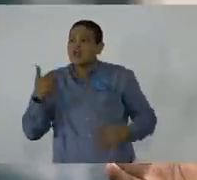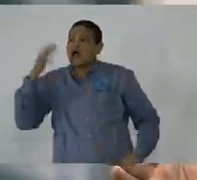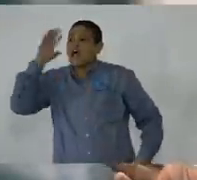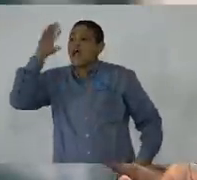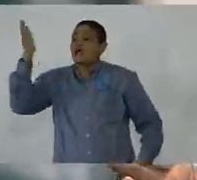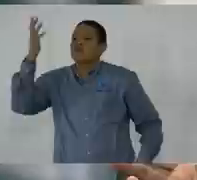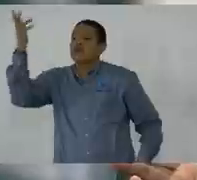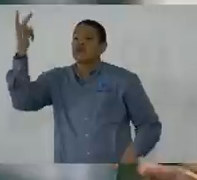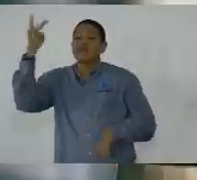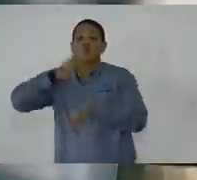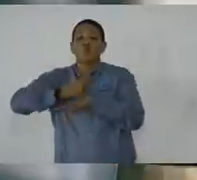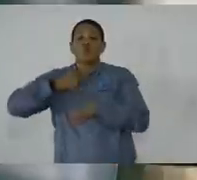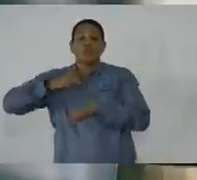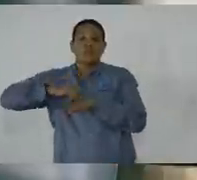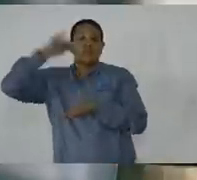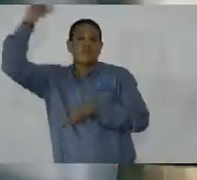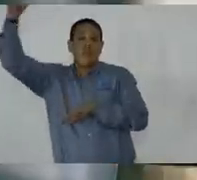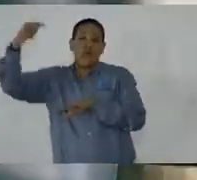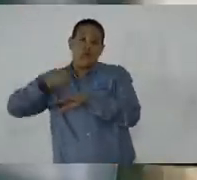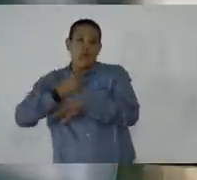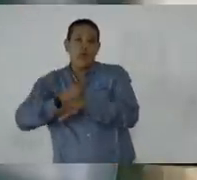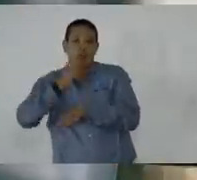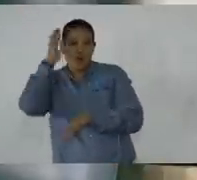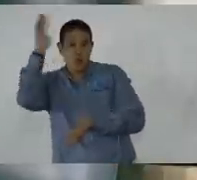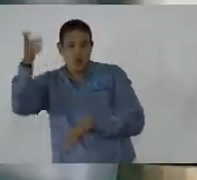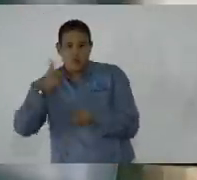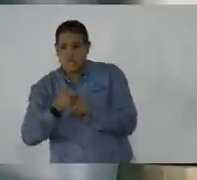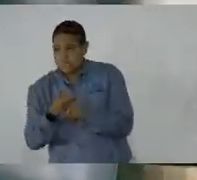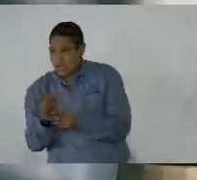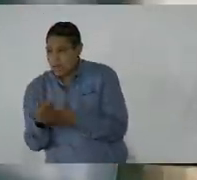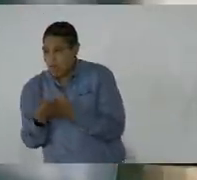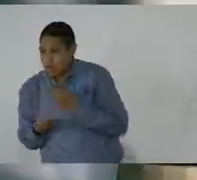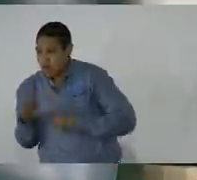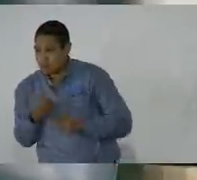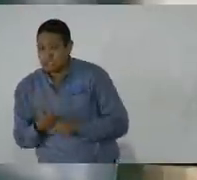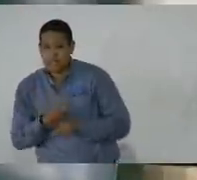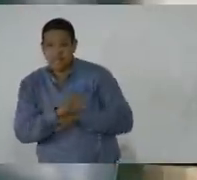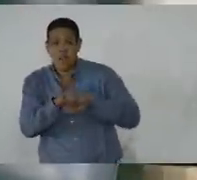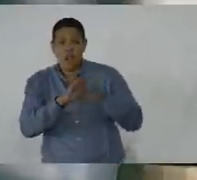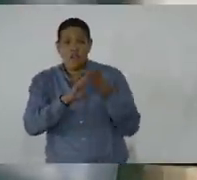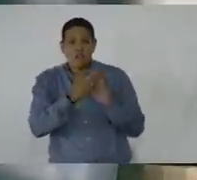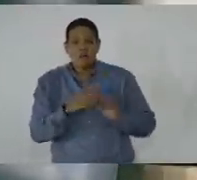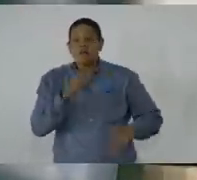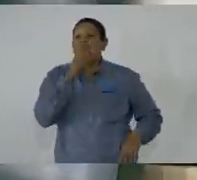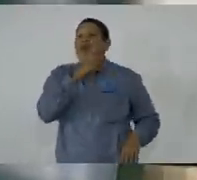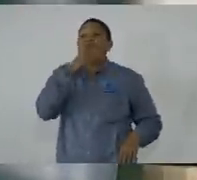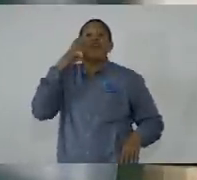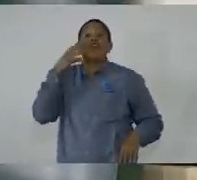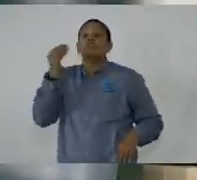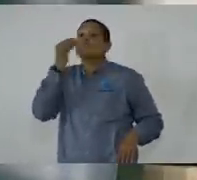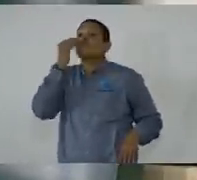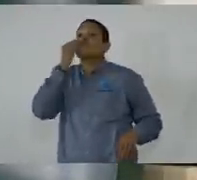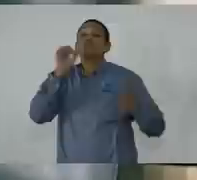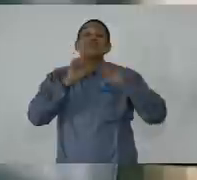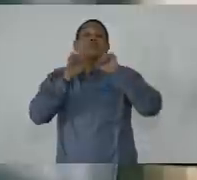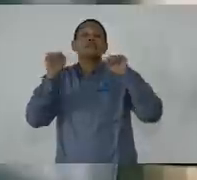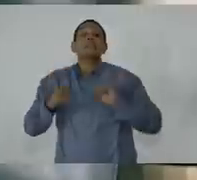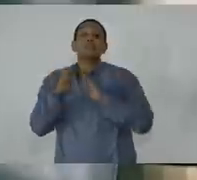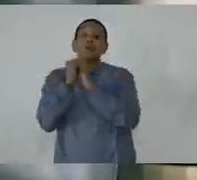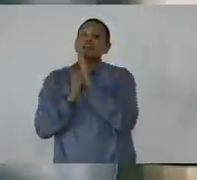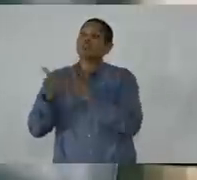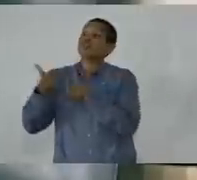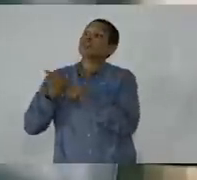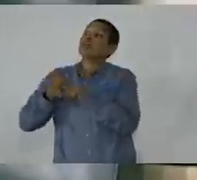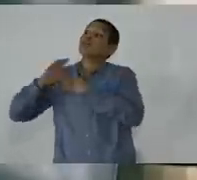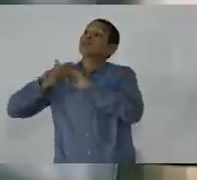in 2 days. And within the cooperation of the CARICOM Agri-Food Systems Agenda, Jamaica